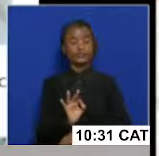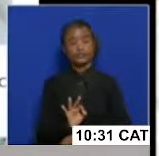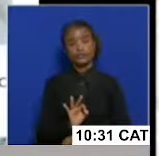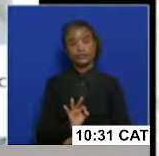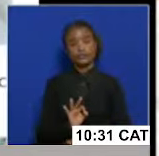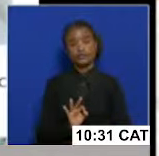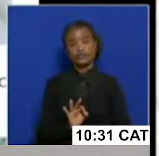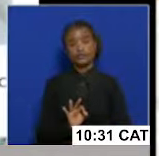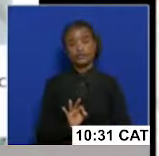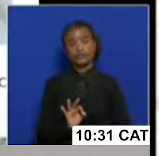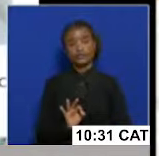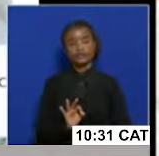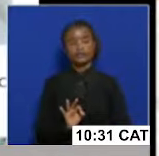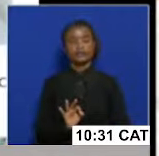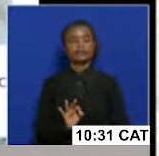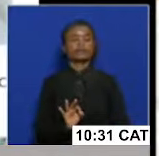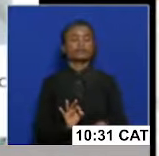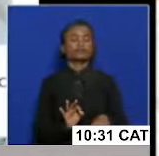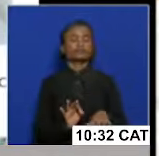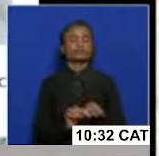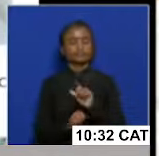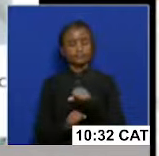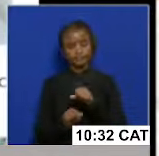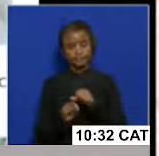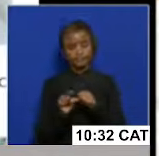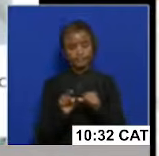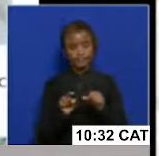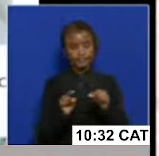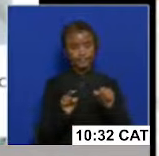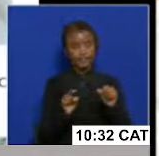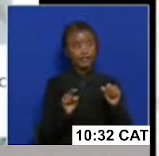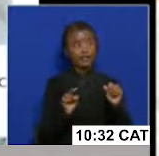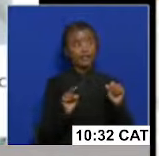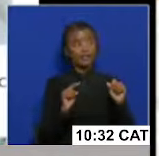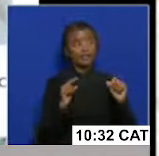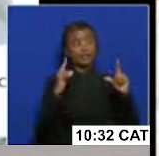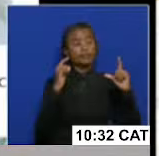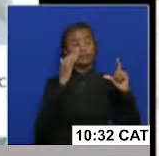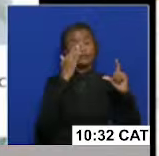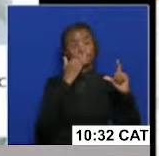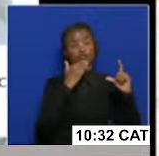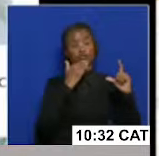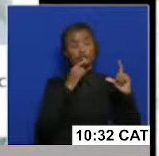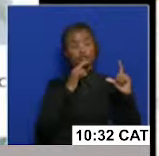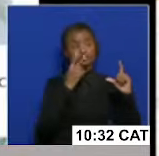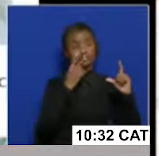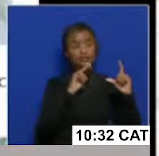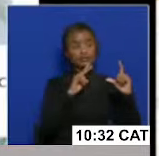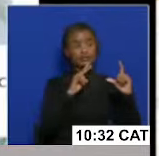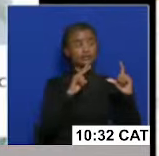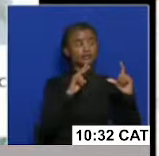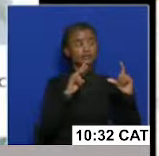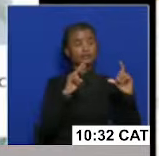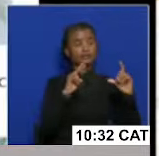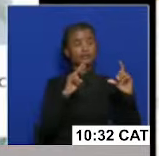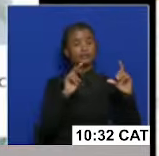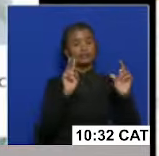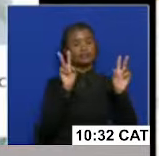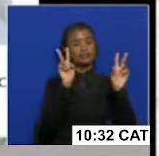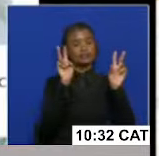Yes. yes, the first picture on the top, it's labeled pick 3 at the bottom, pick 3, do you see